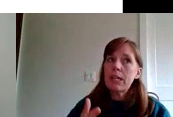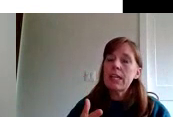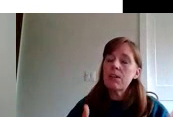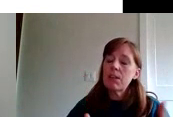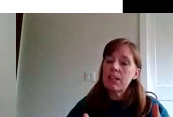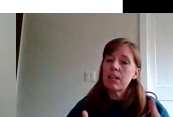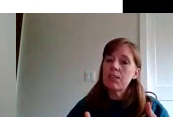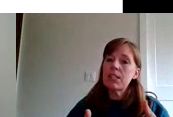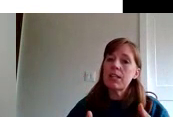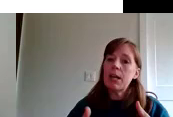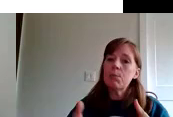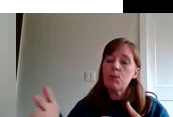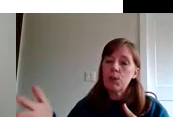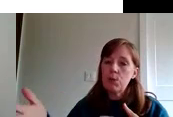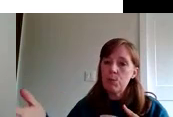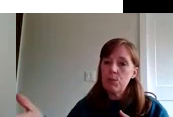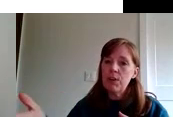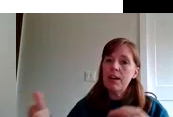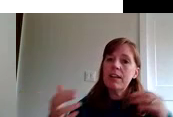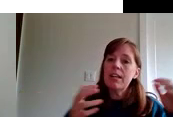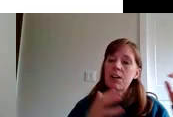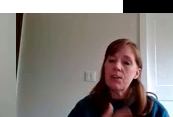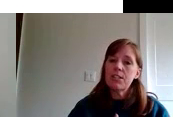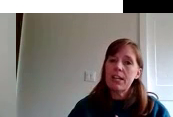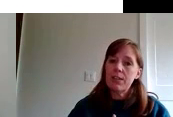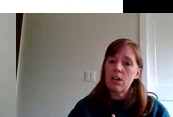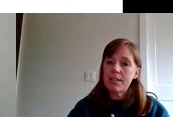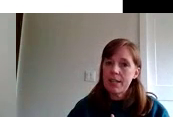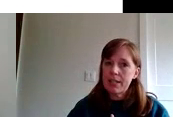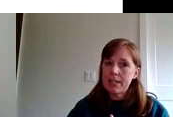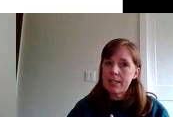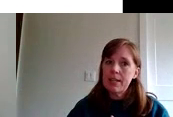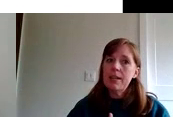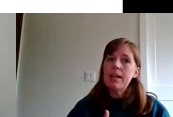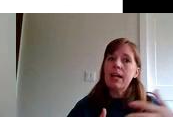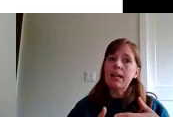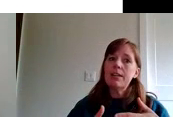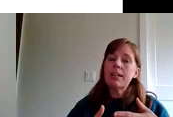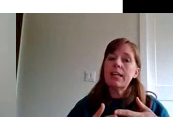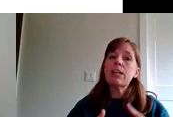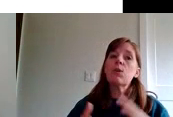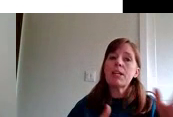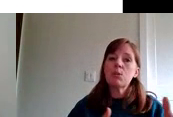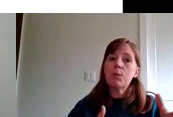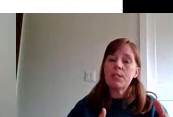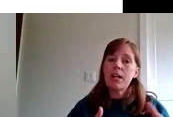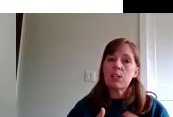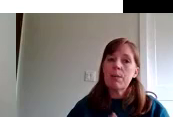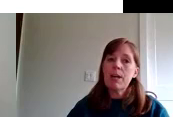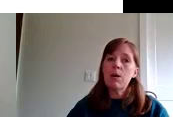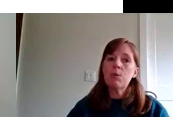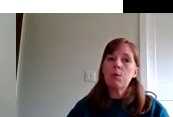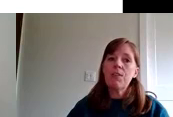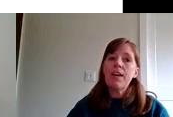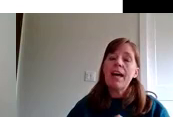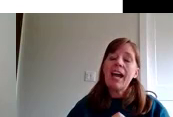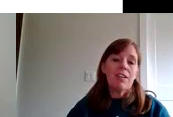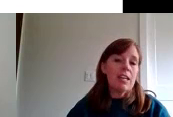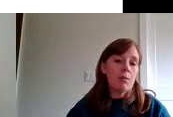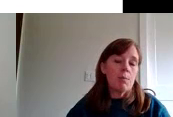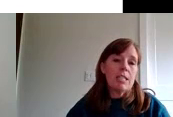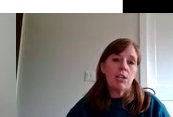time to read everything on the slide before you move on and understand the context. And again, going back to what we talked about